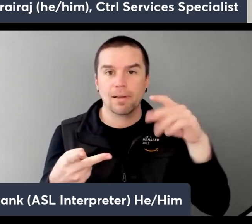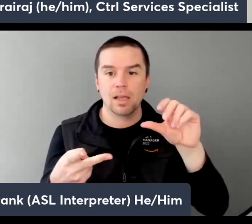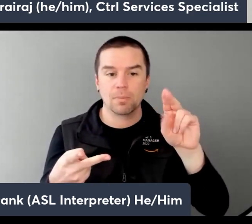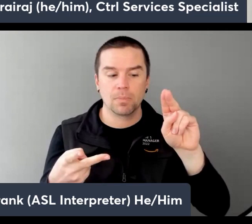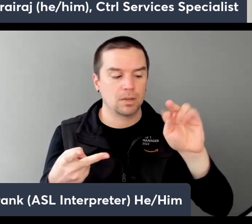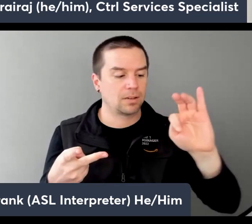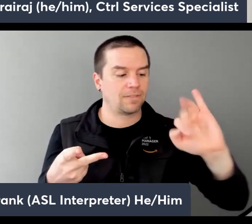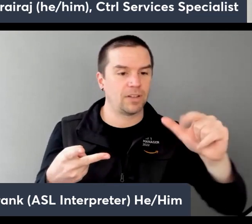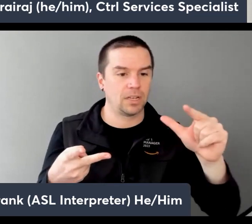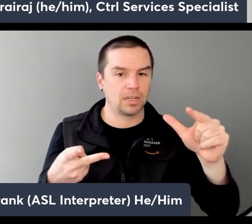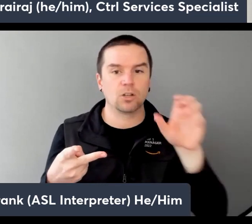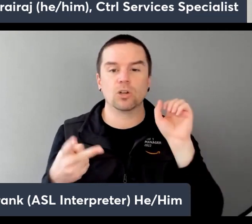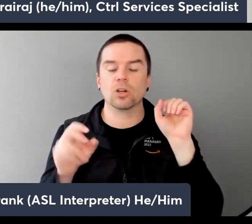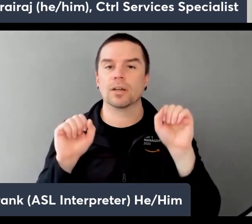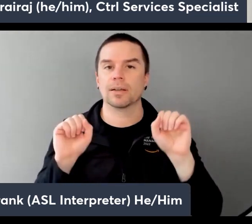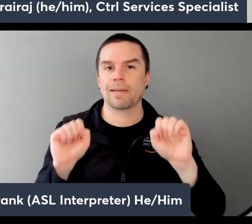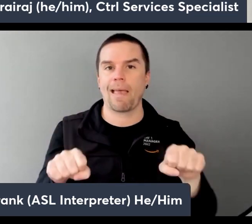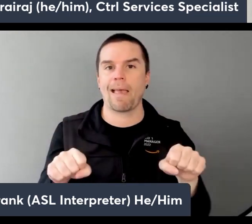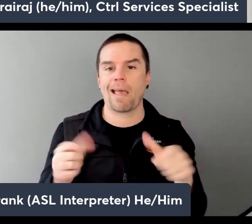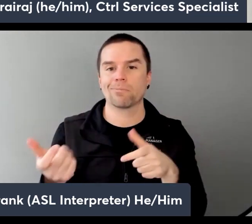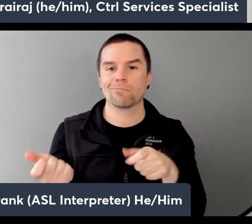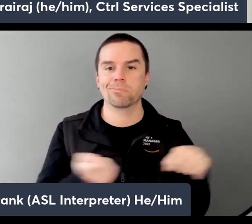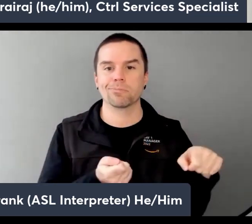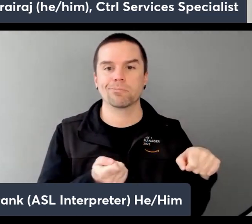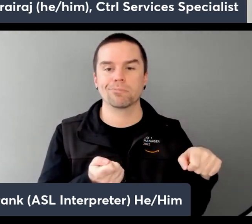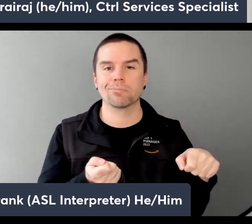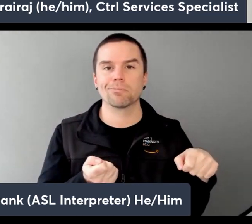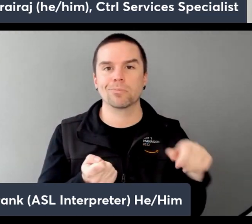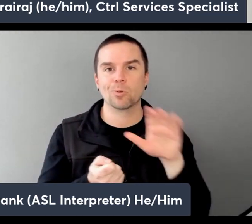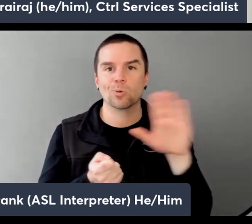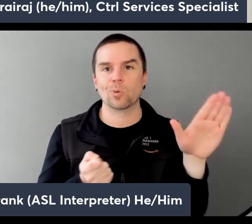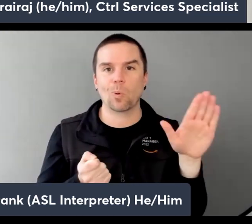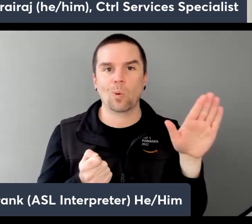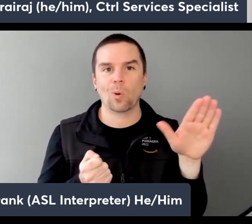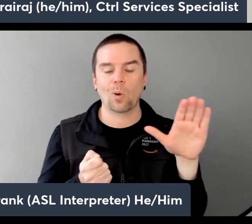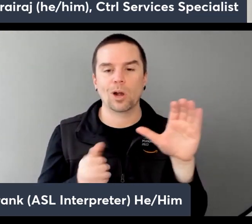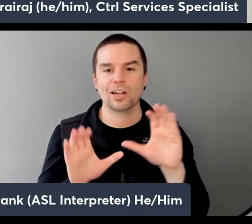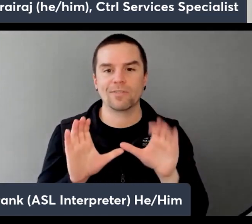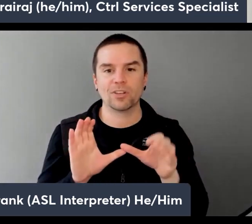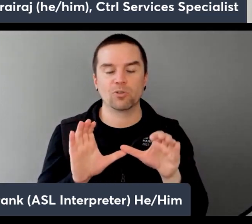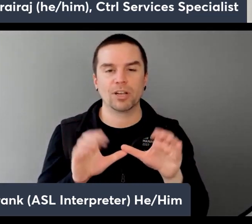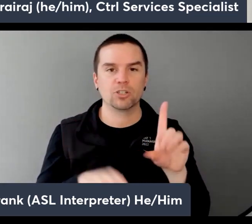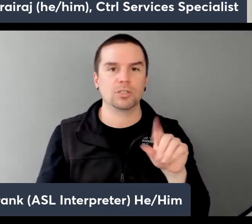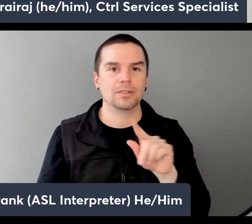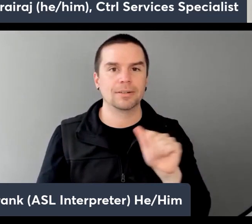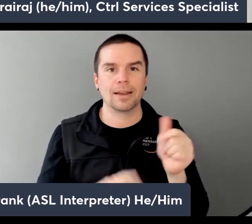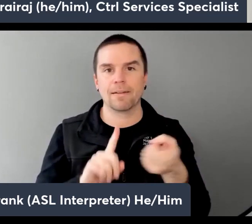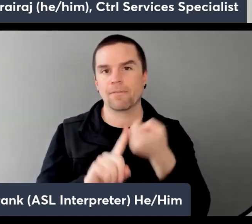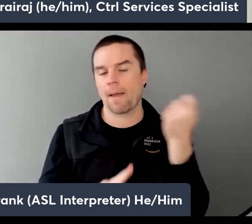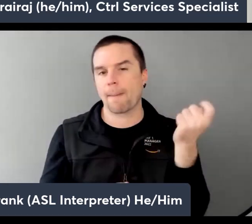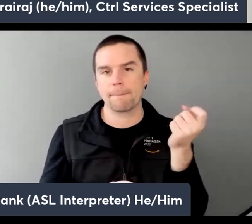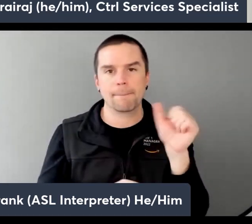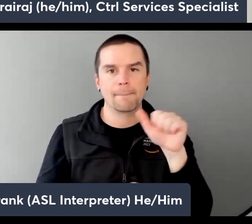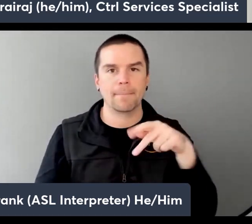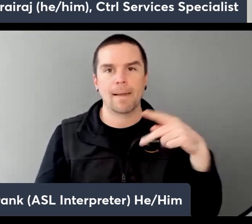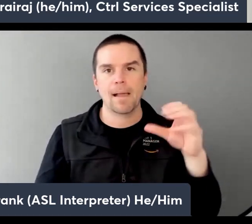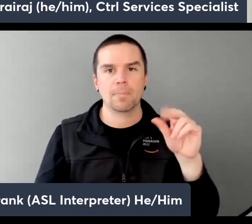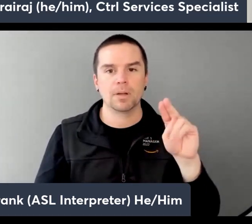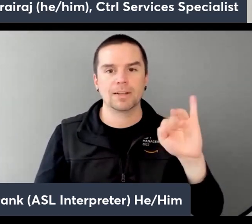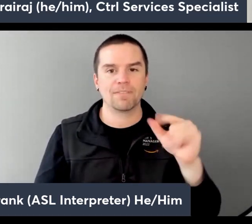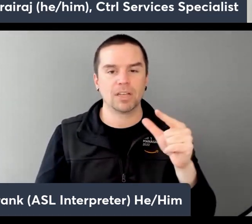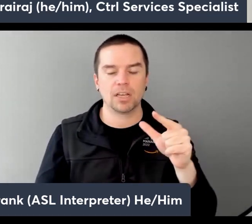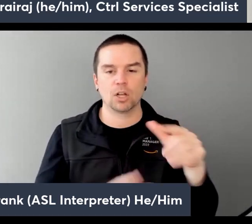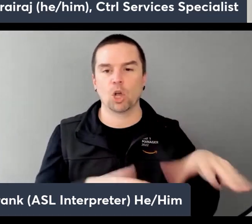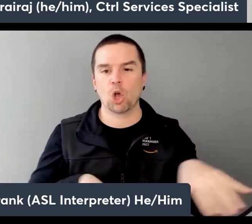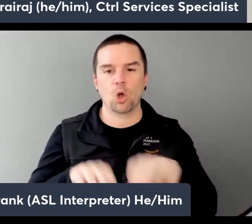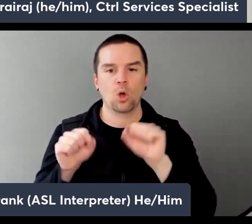retrieve, like you could have your application retrieving your configuration data from an AppConfig hosted configuration, which